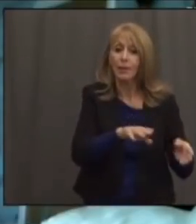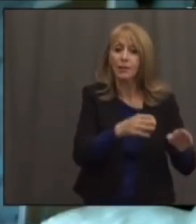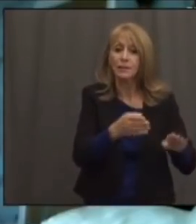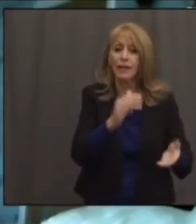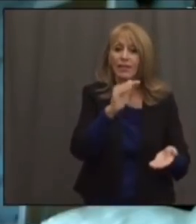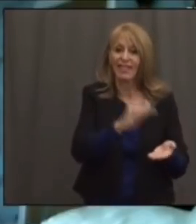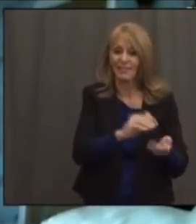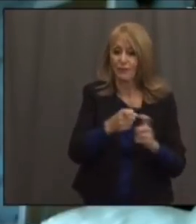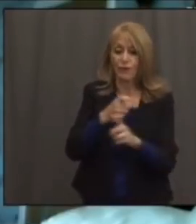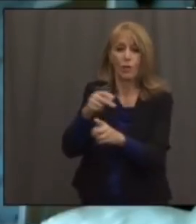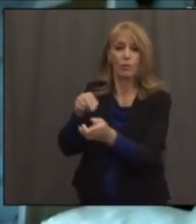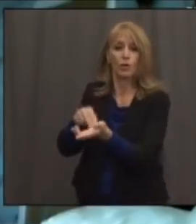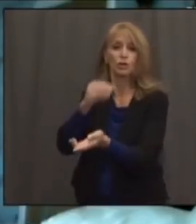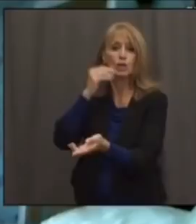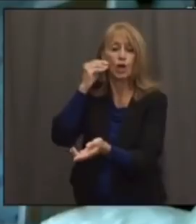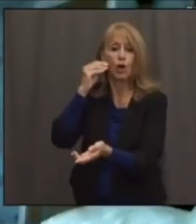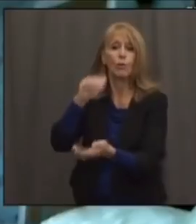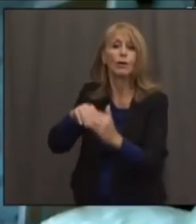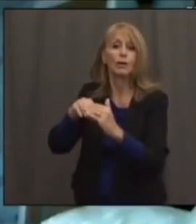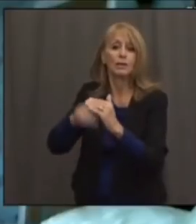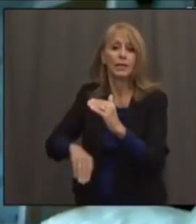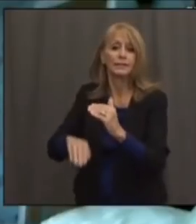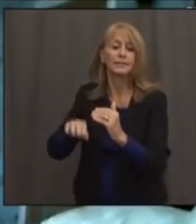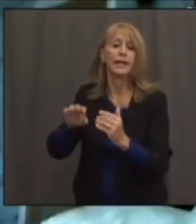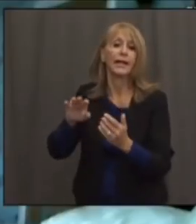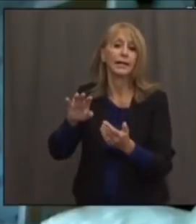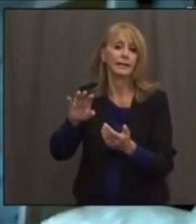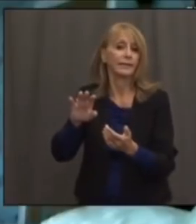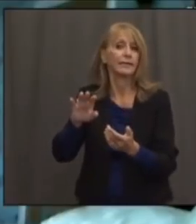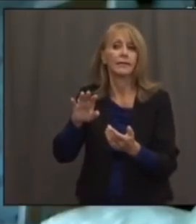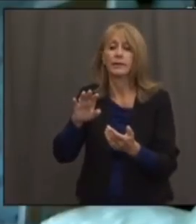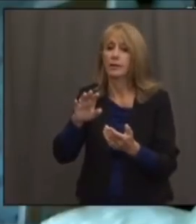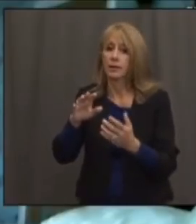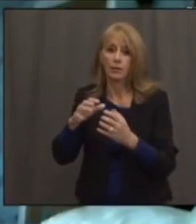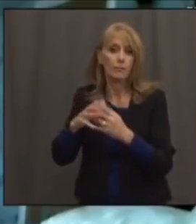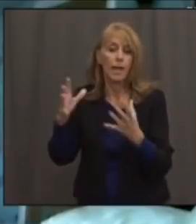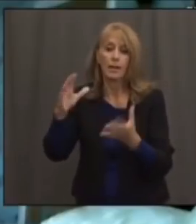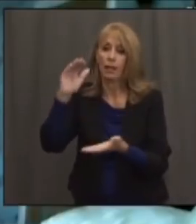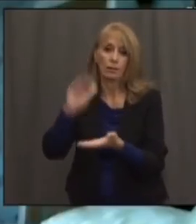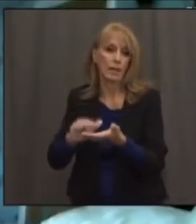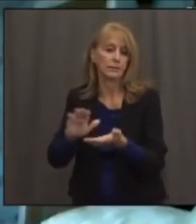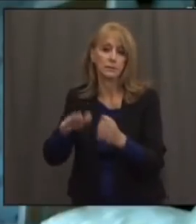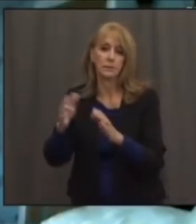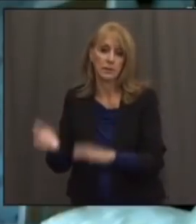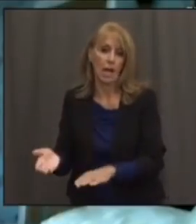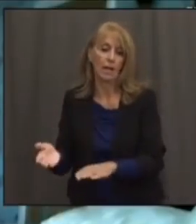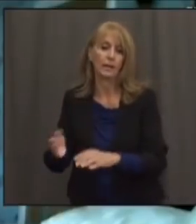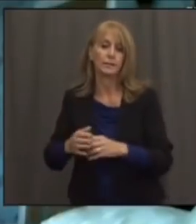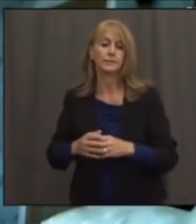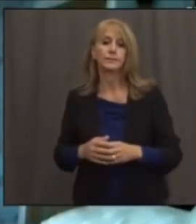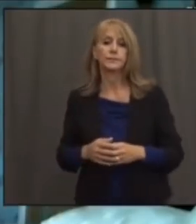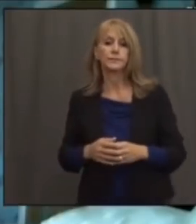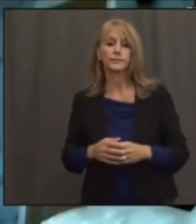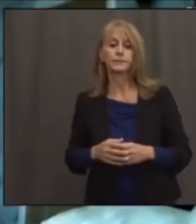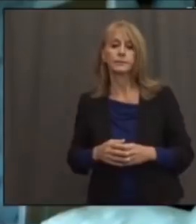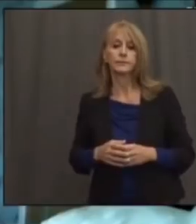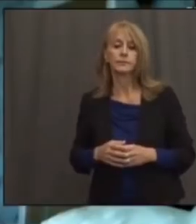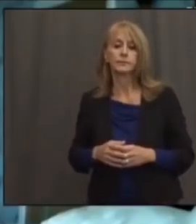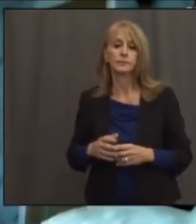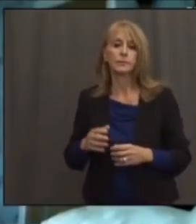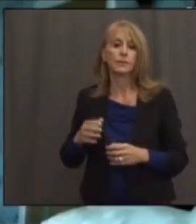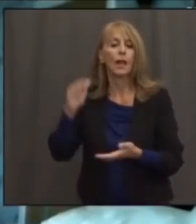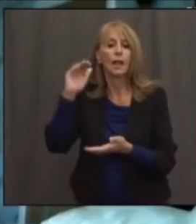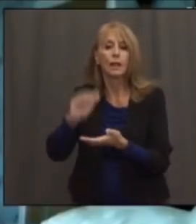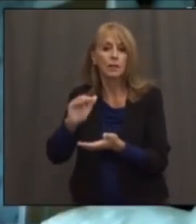that population dropped more than 7-8-fold. I'm not sure exactly the number, but there are much